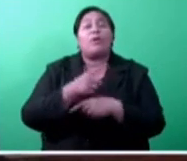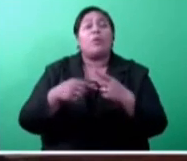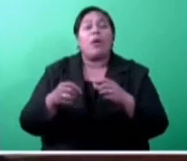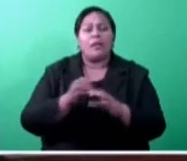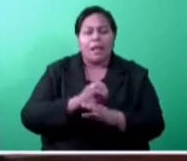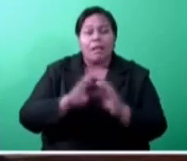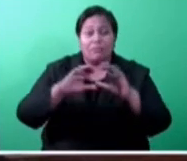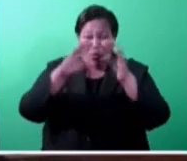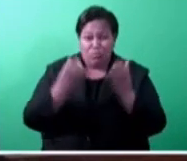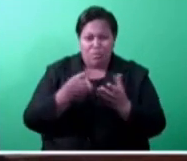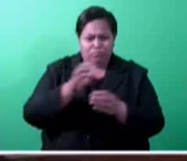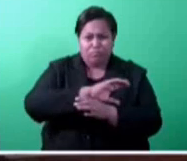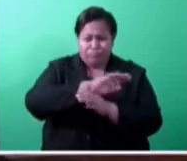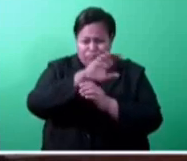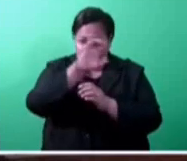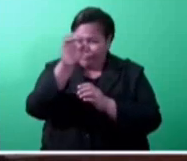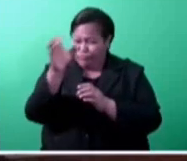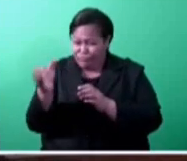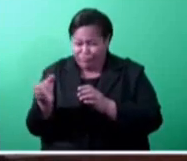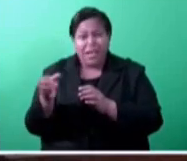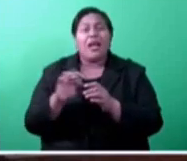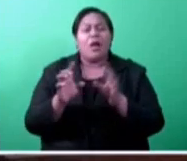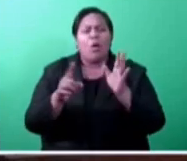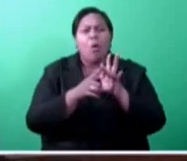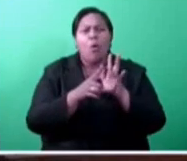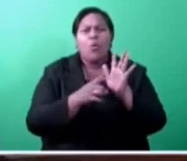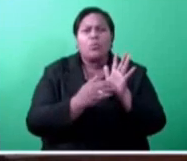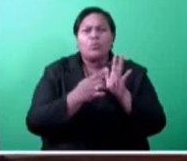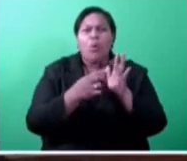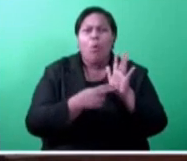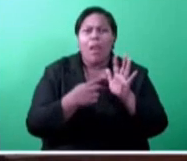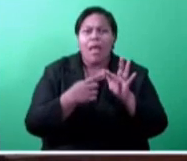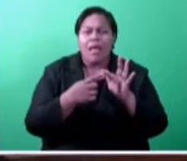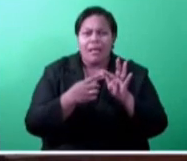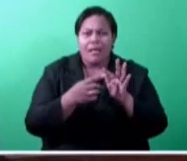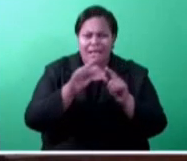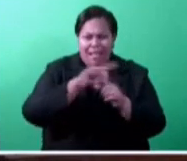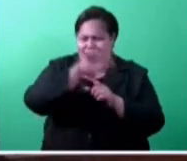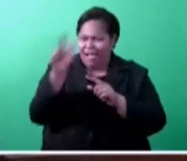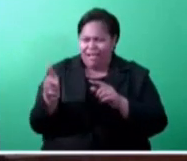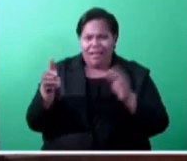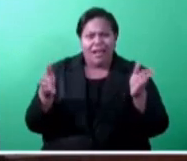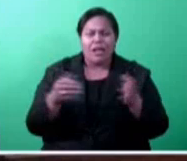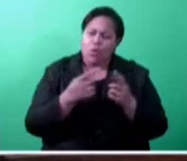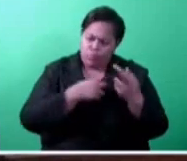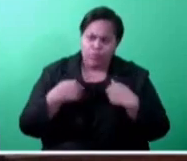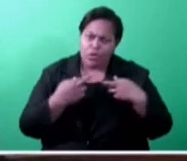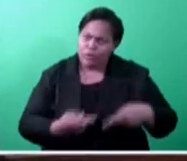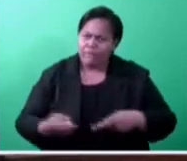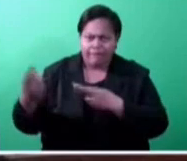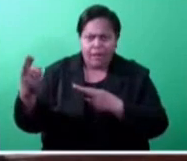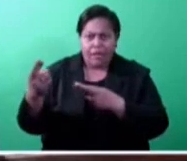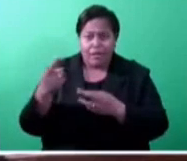Kigali Amendment. Parliament had referred the above amendment to the Standing Committee on Foreign Affairs and Defence at its sitting